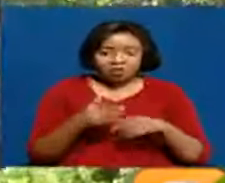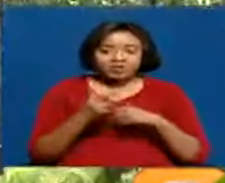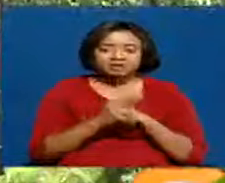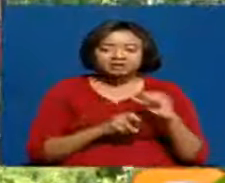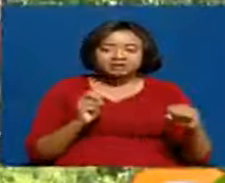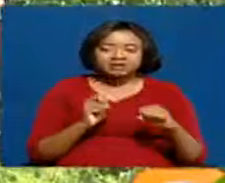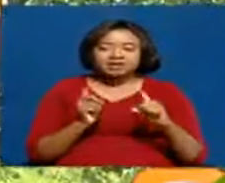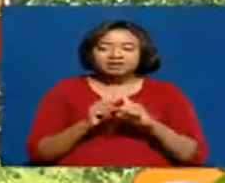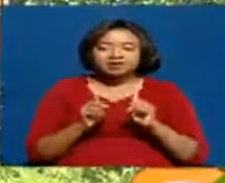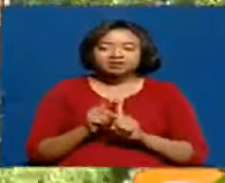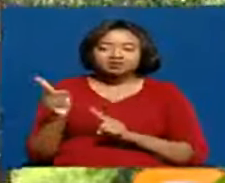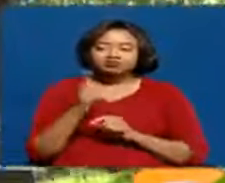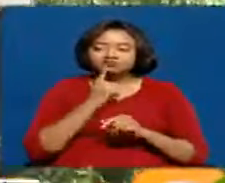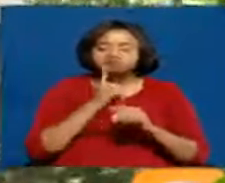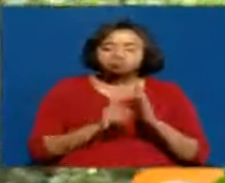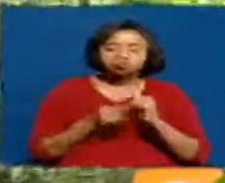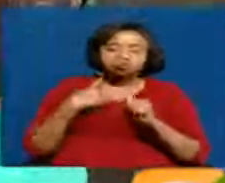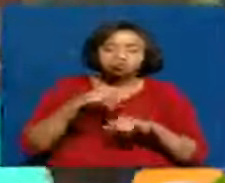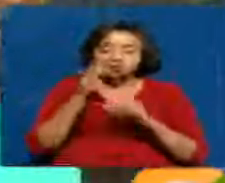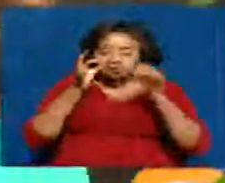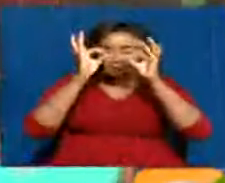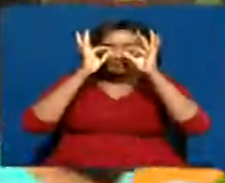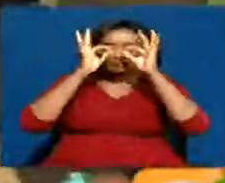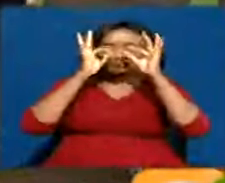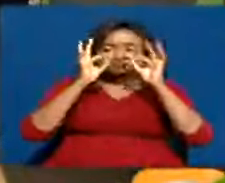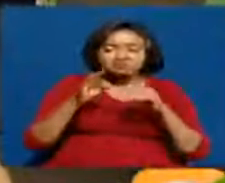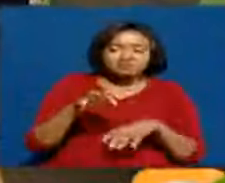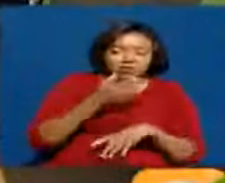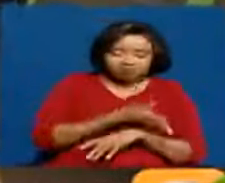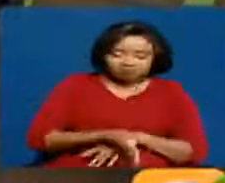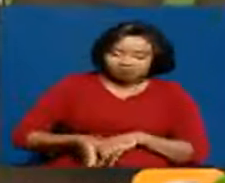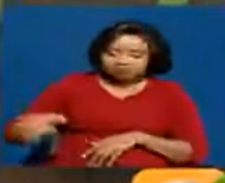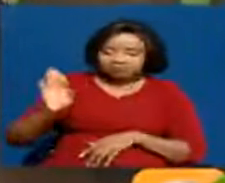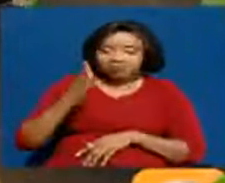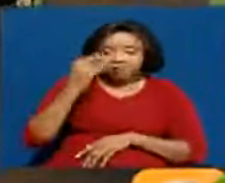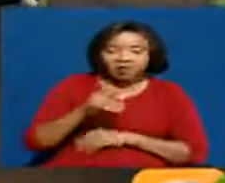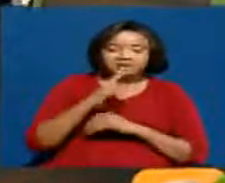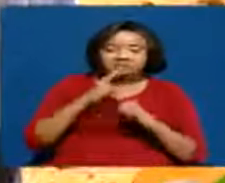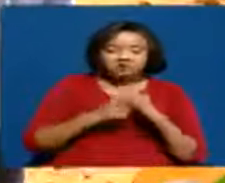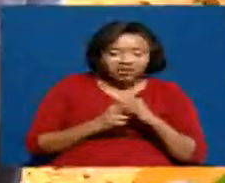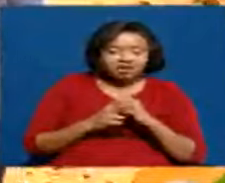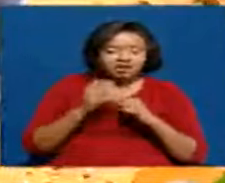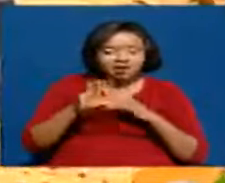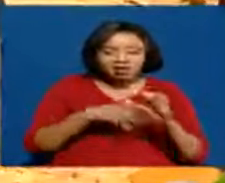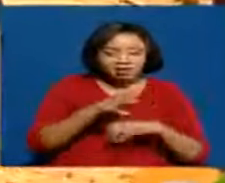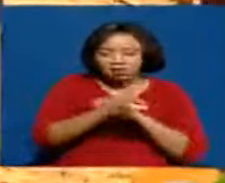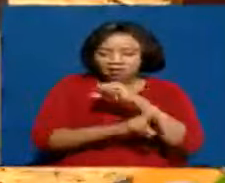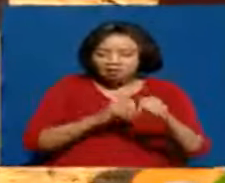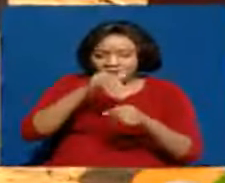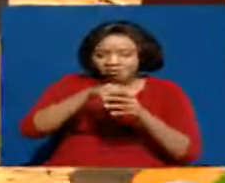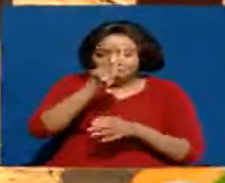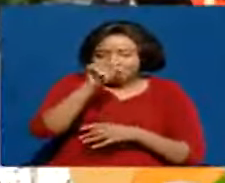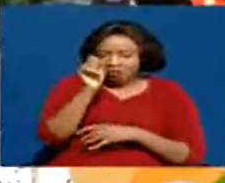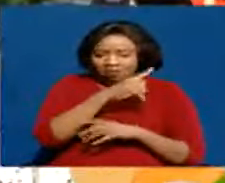they have been holding vigil to keep the thieves at bay. They claim more than 700 livestock have been stolen in a span of